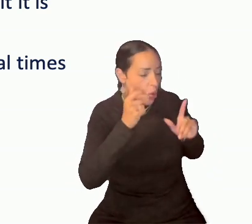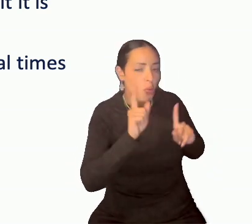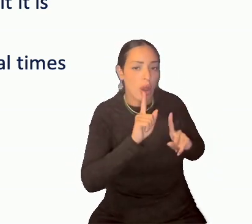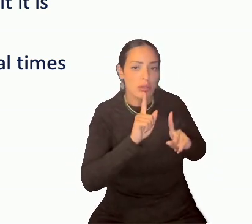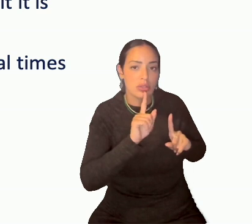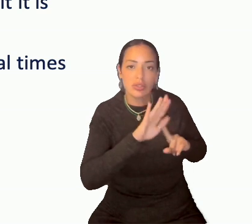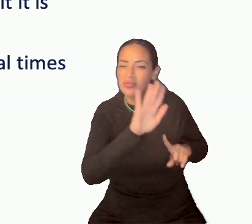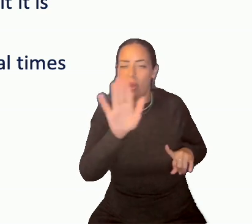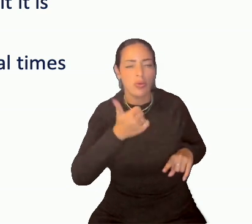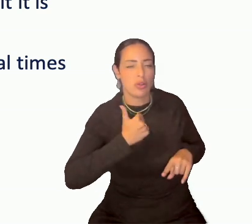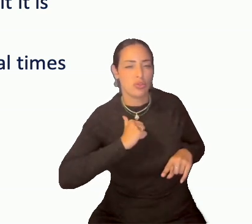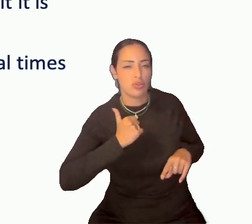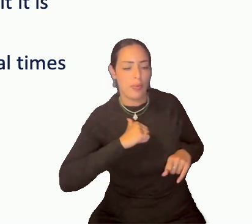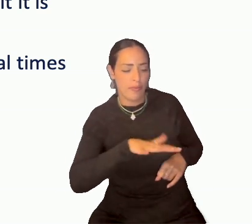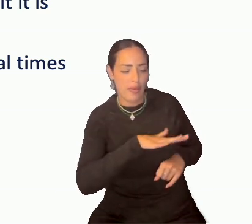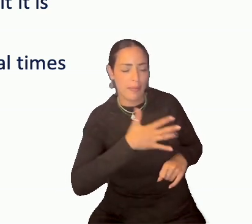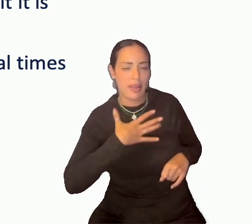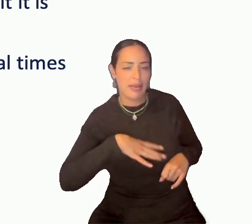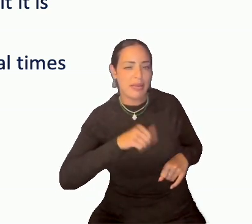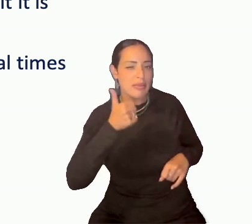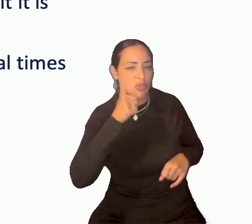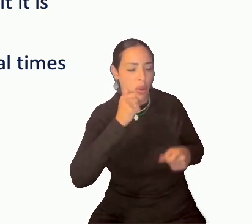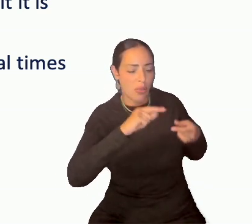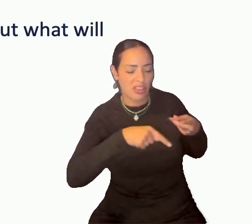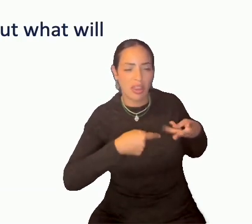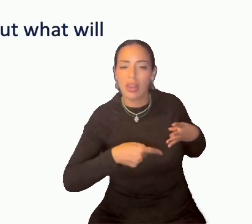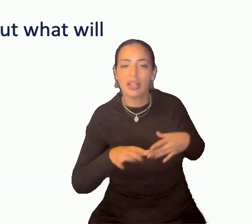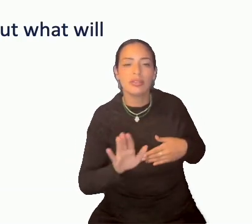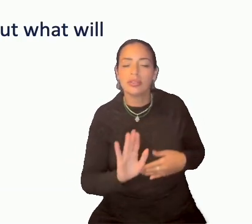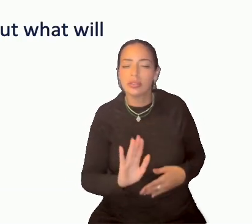assuming what they need to know at this stage.